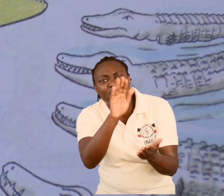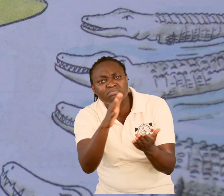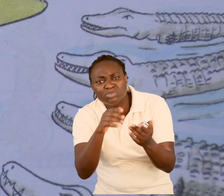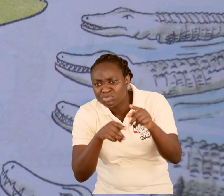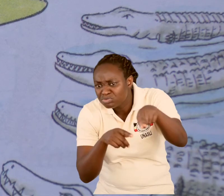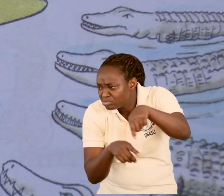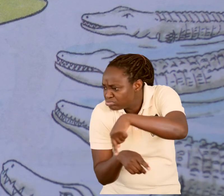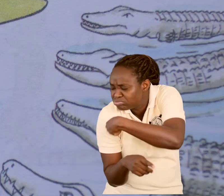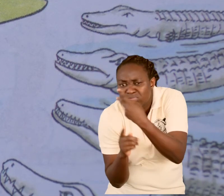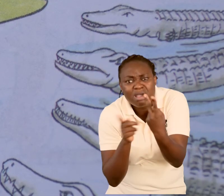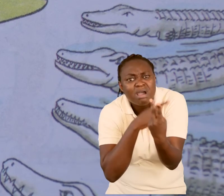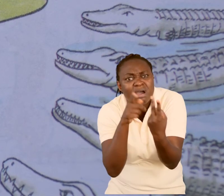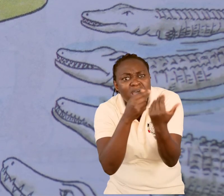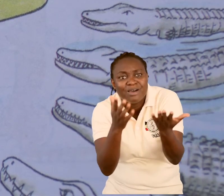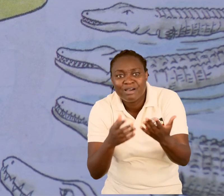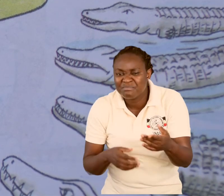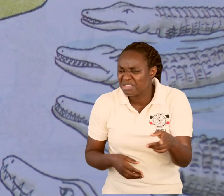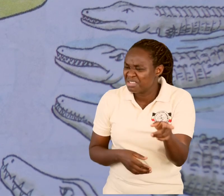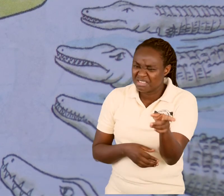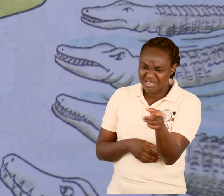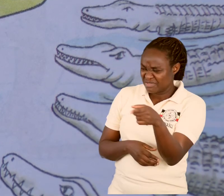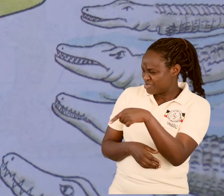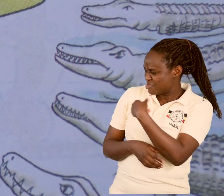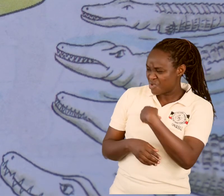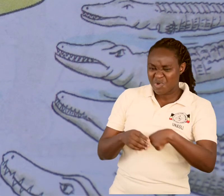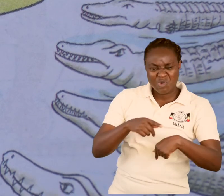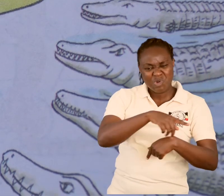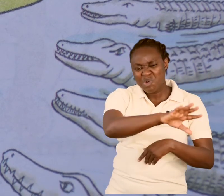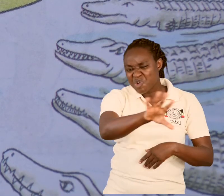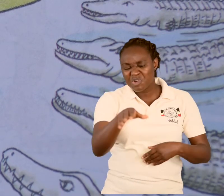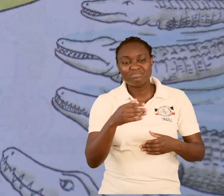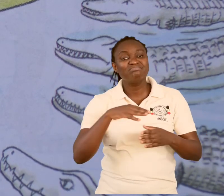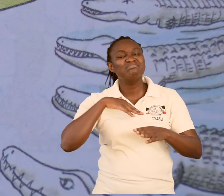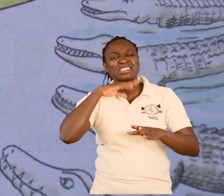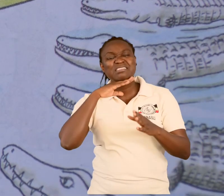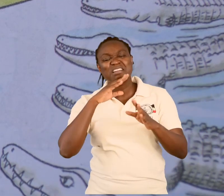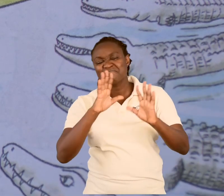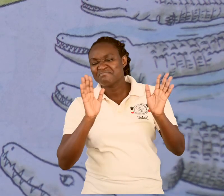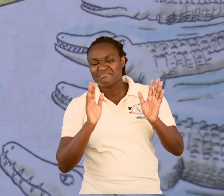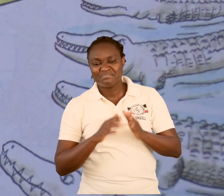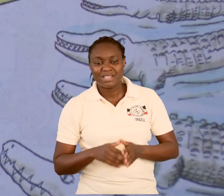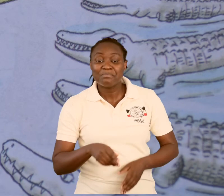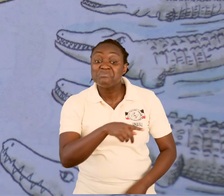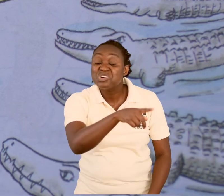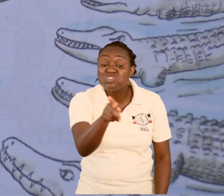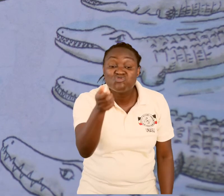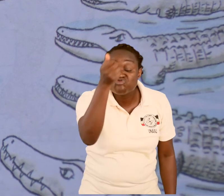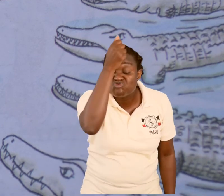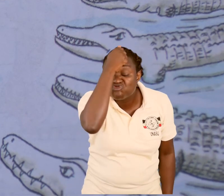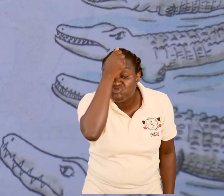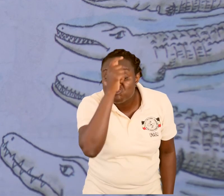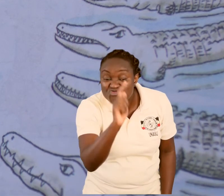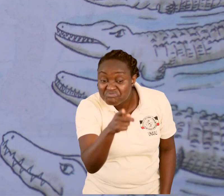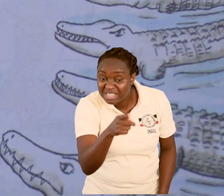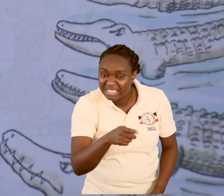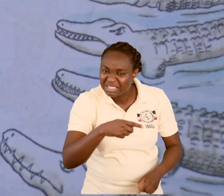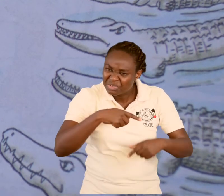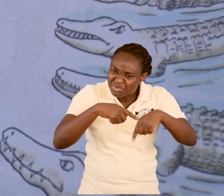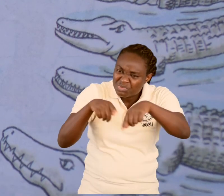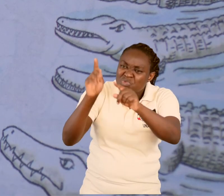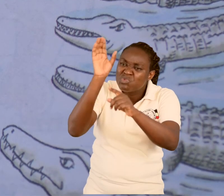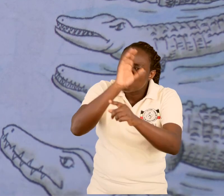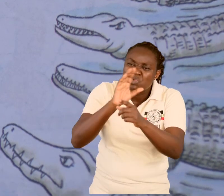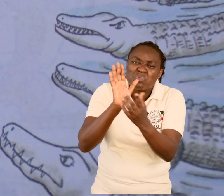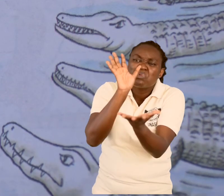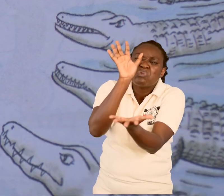all stupid. I guess Crocodile will have to find another breakfast."